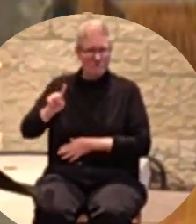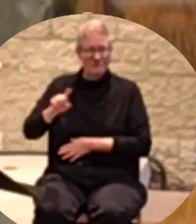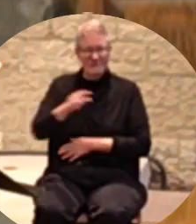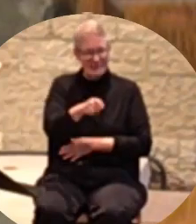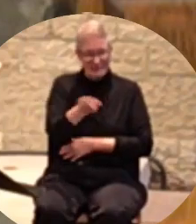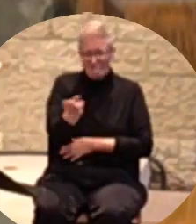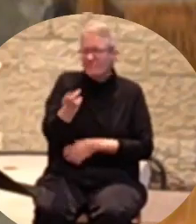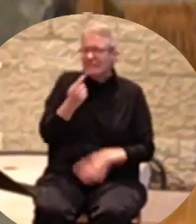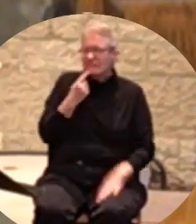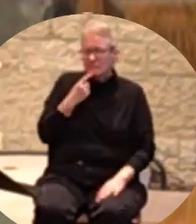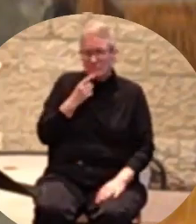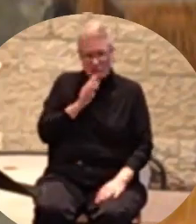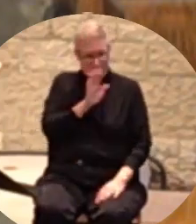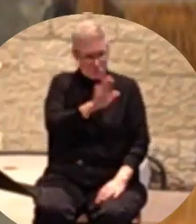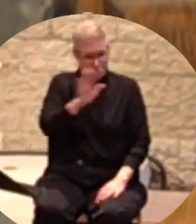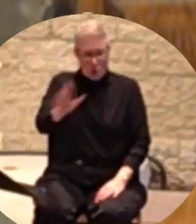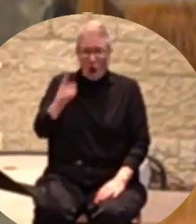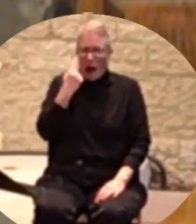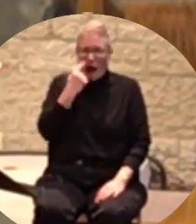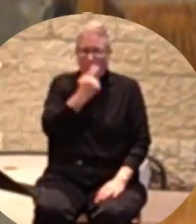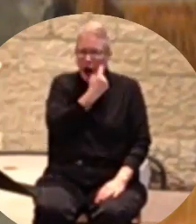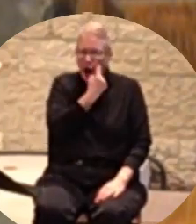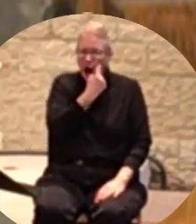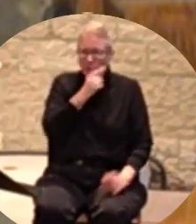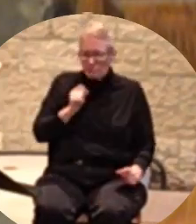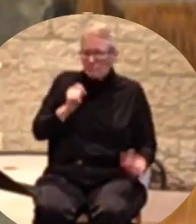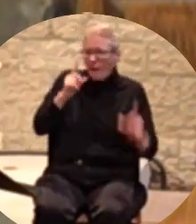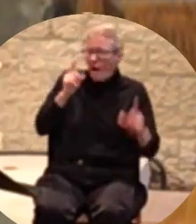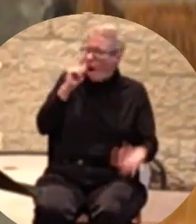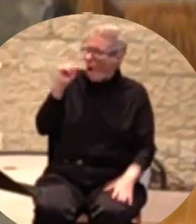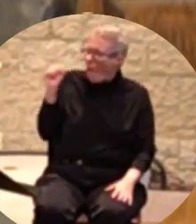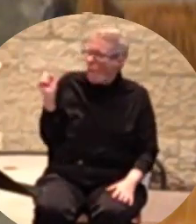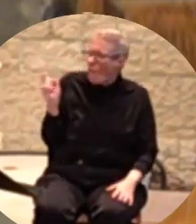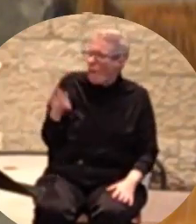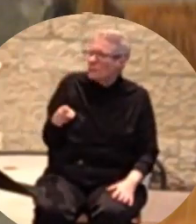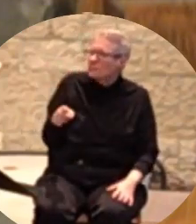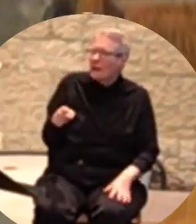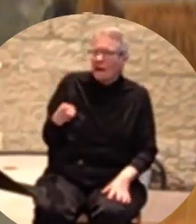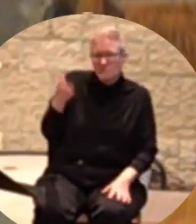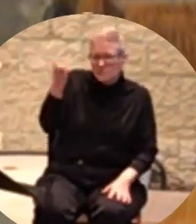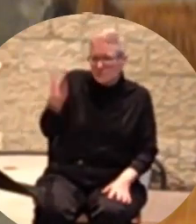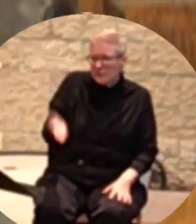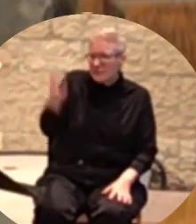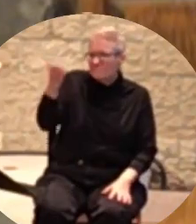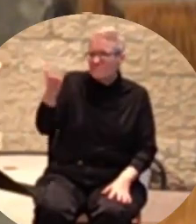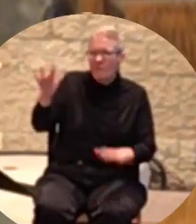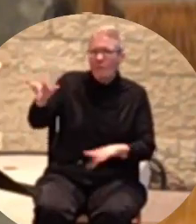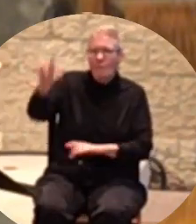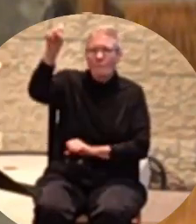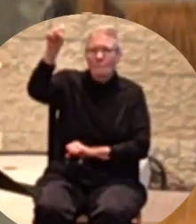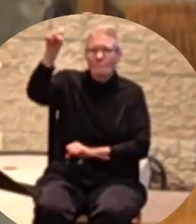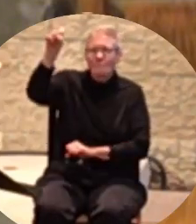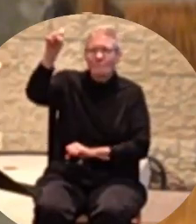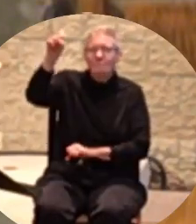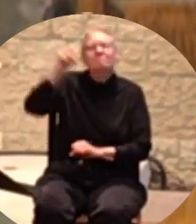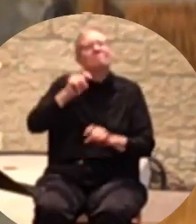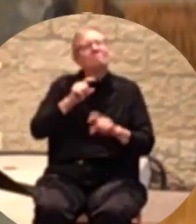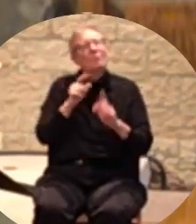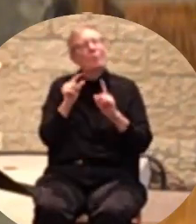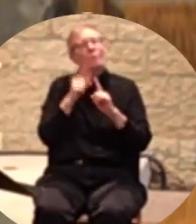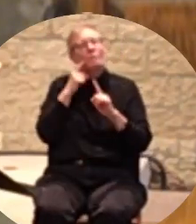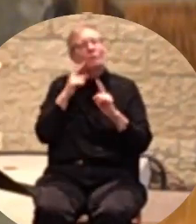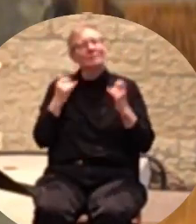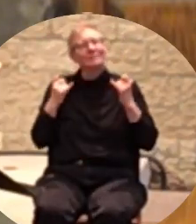him, and he vanished from their sight. And the word today is Easter.